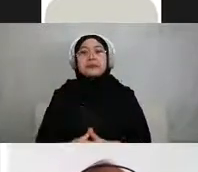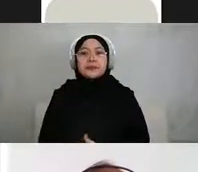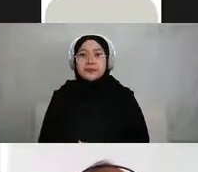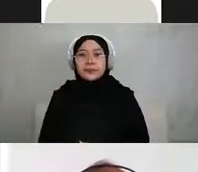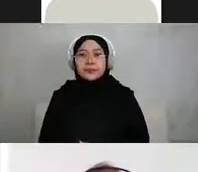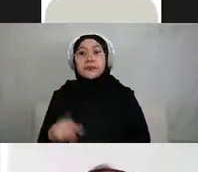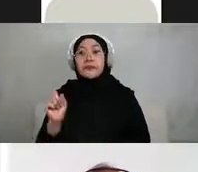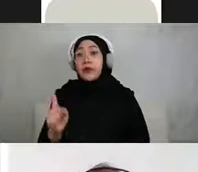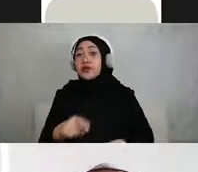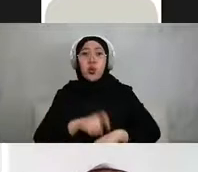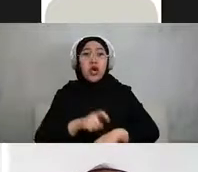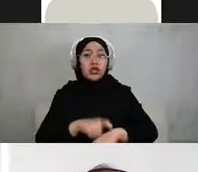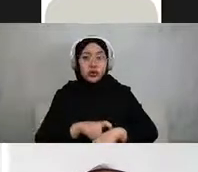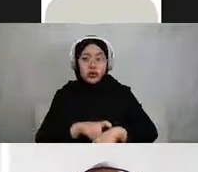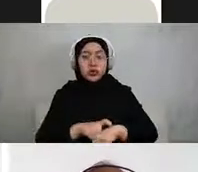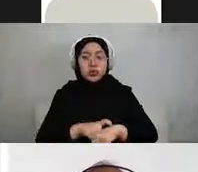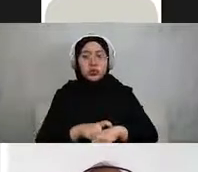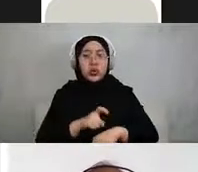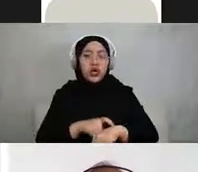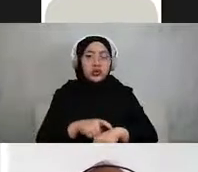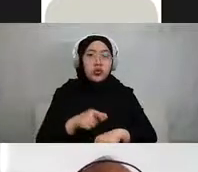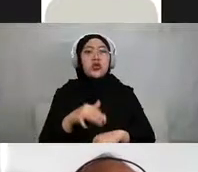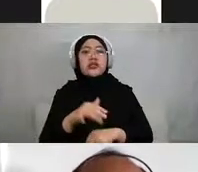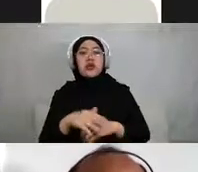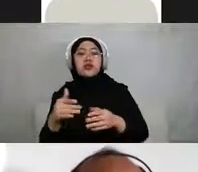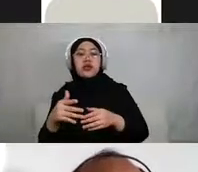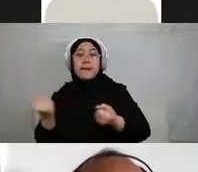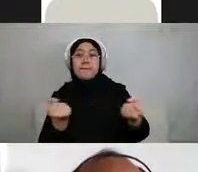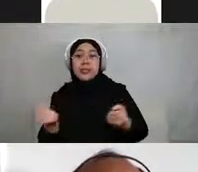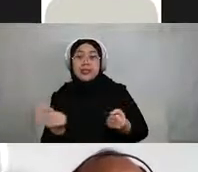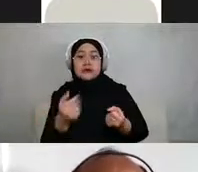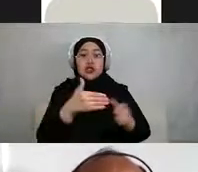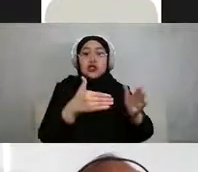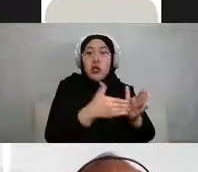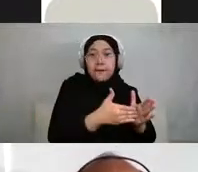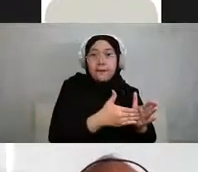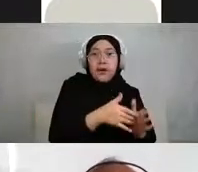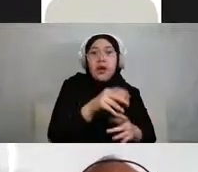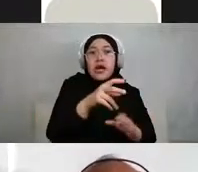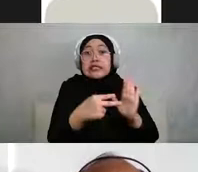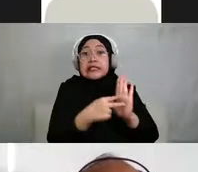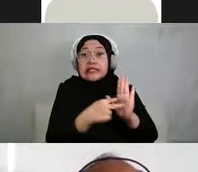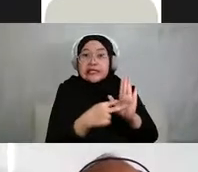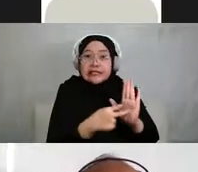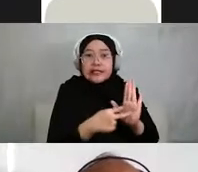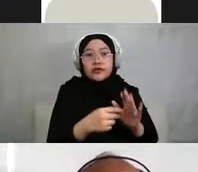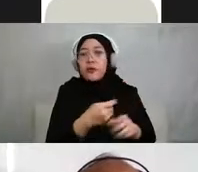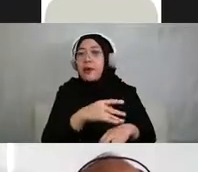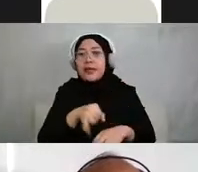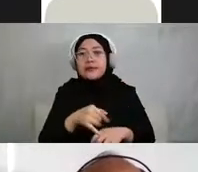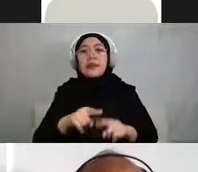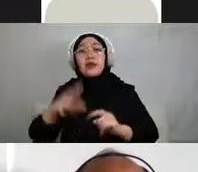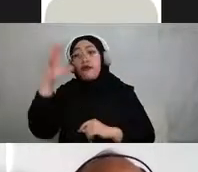also. But we cannot focus on the charging time, because our prime duty is